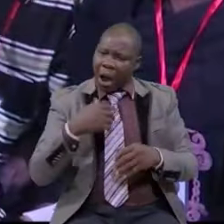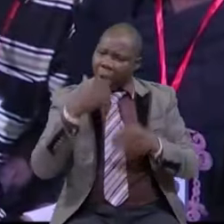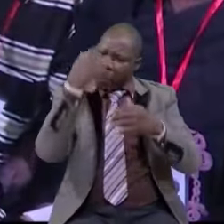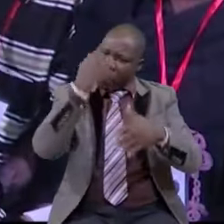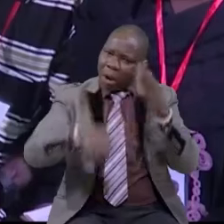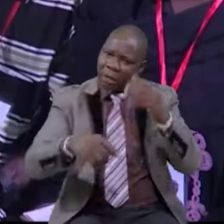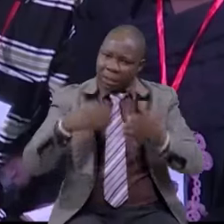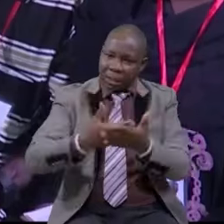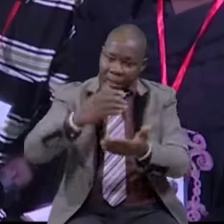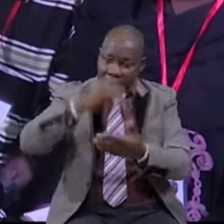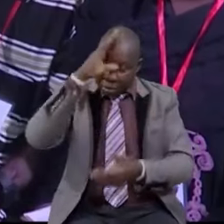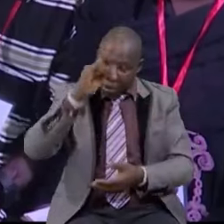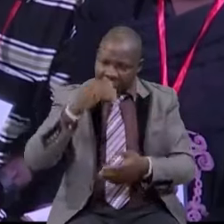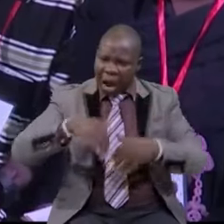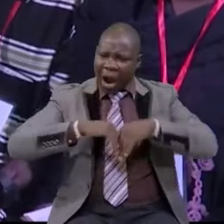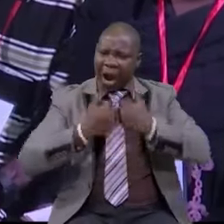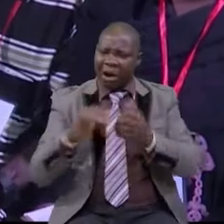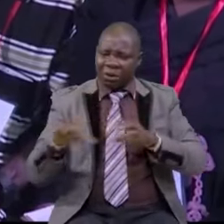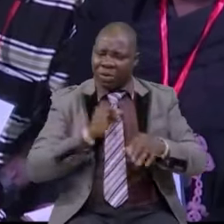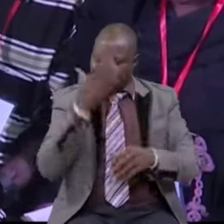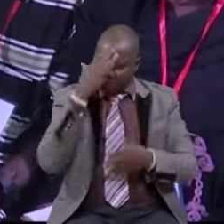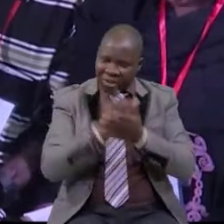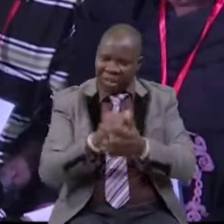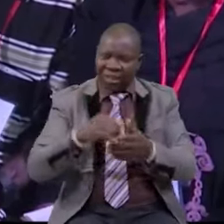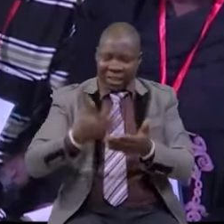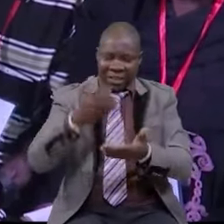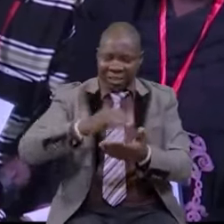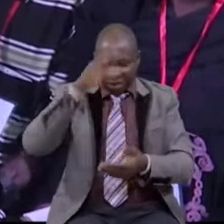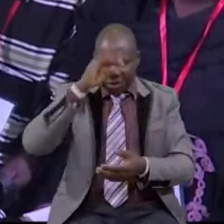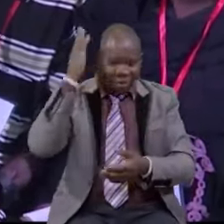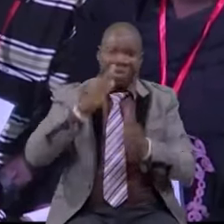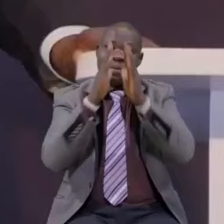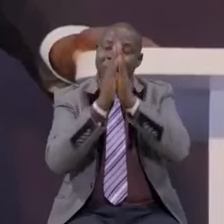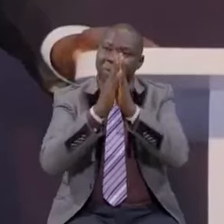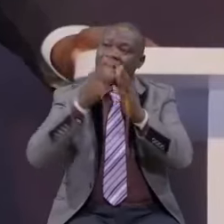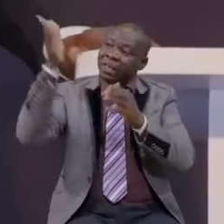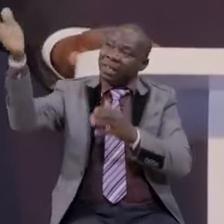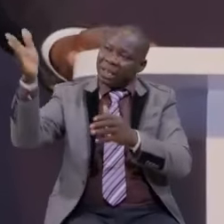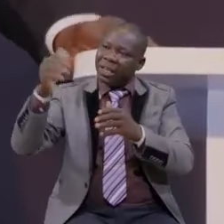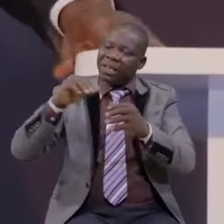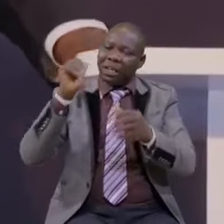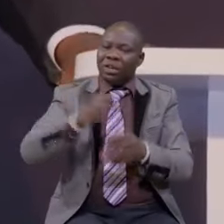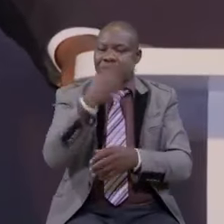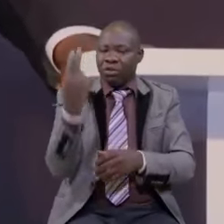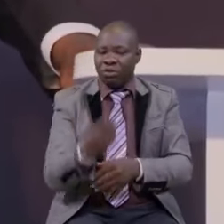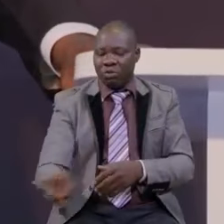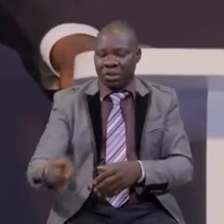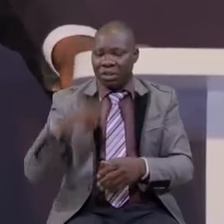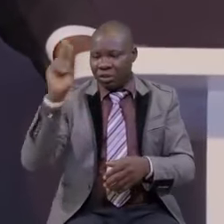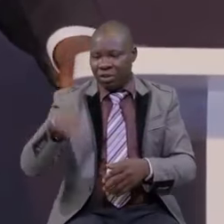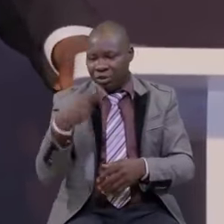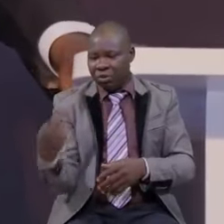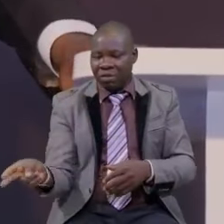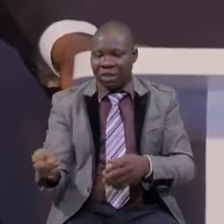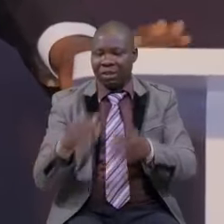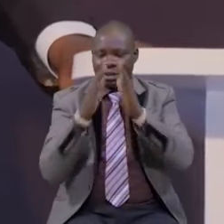will pray over there? But a useless prayer, unanswerable prayer. Because he doesn't, even the